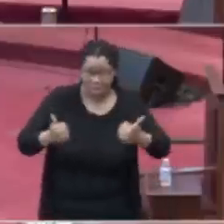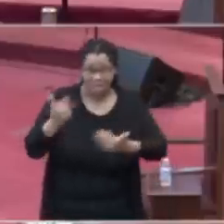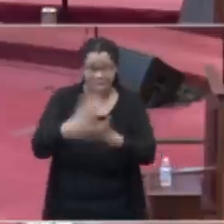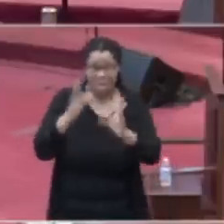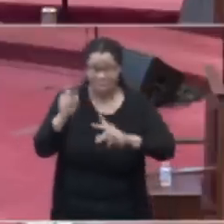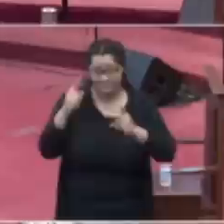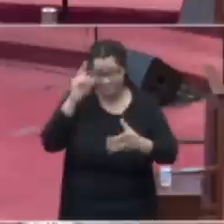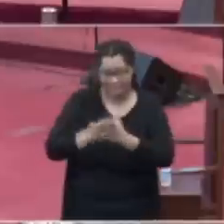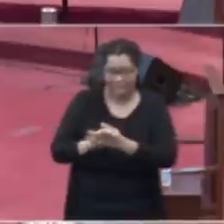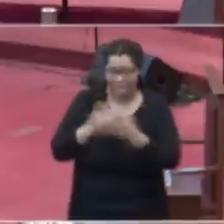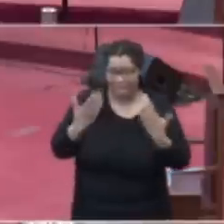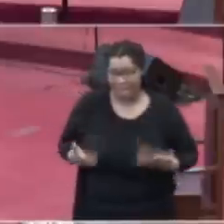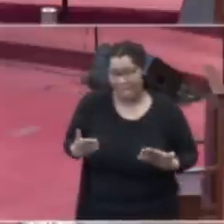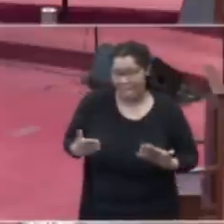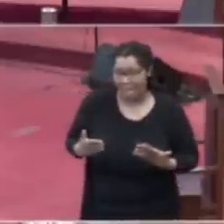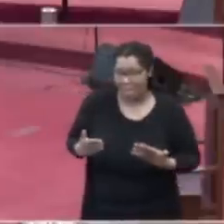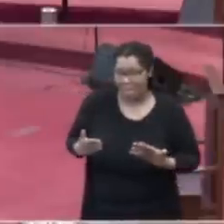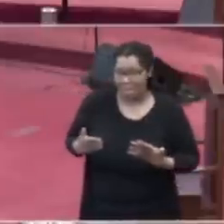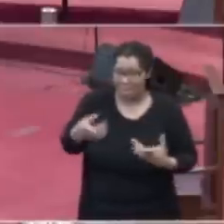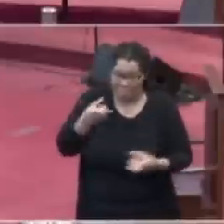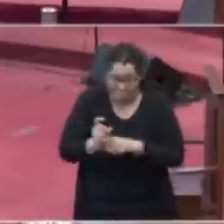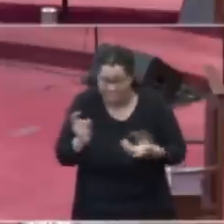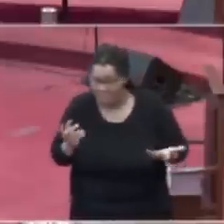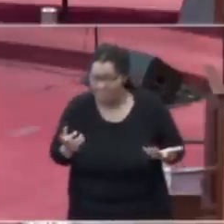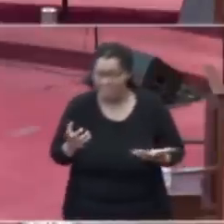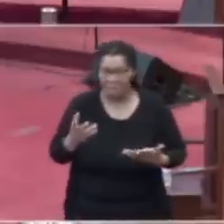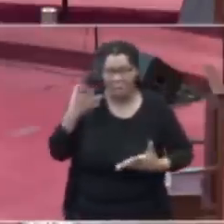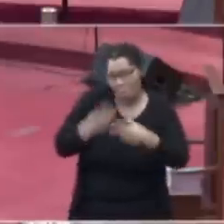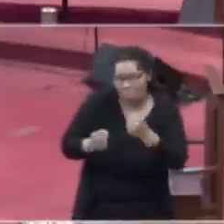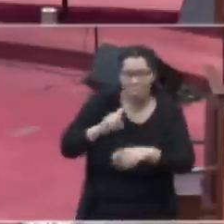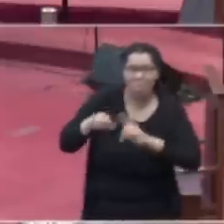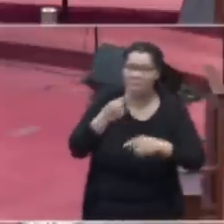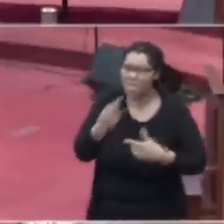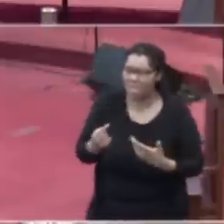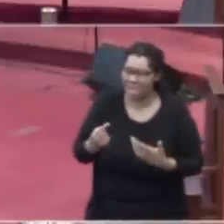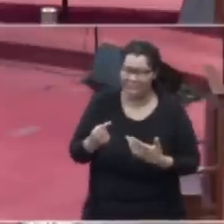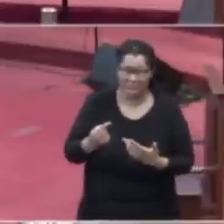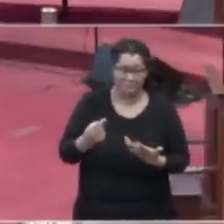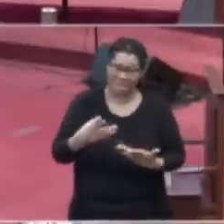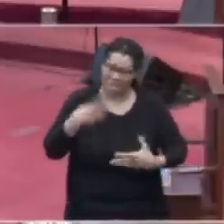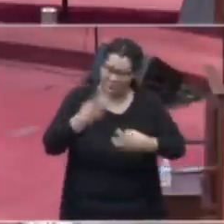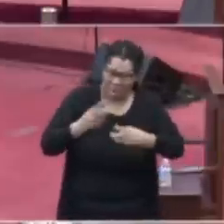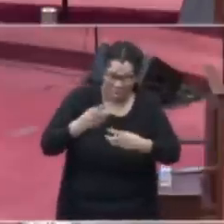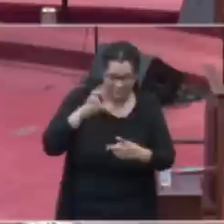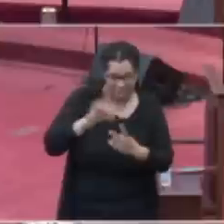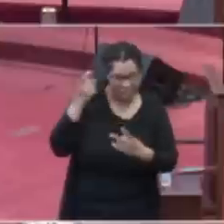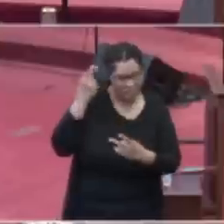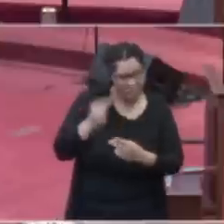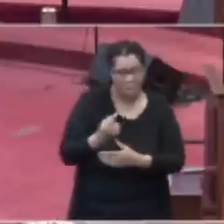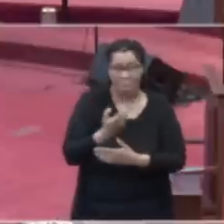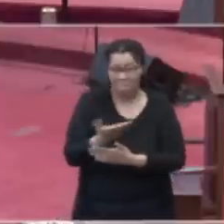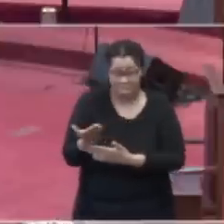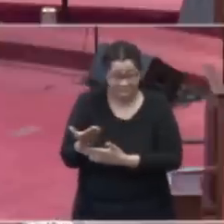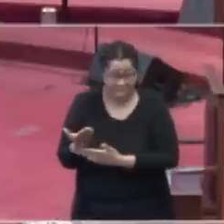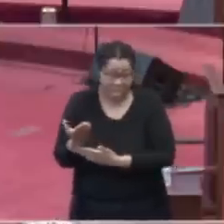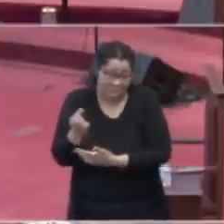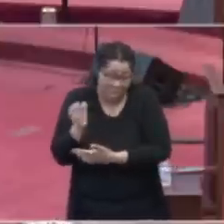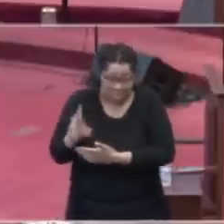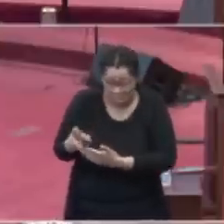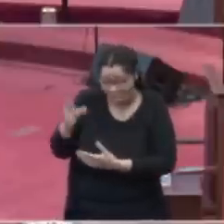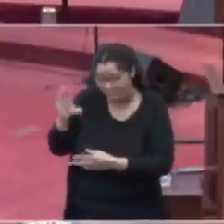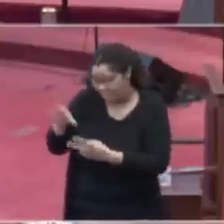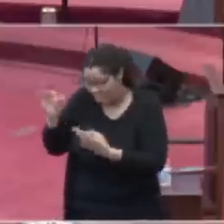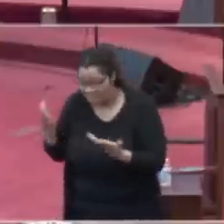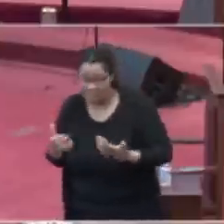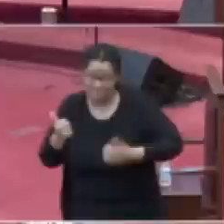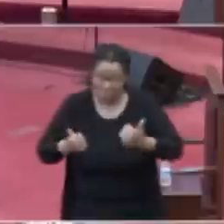I'm being flippant when I say to them, Adolf, that choice is too complex for you to choose one side or the other. So you're